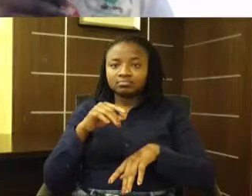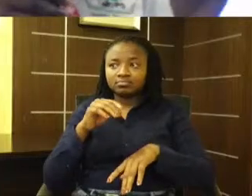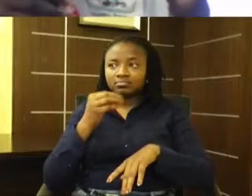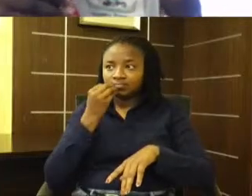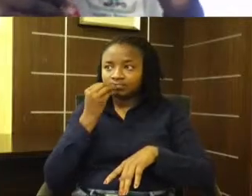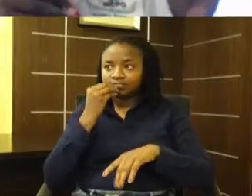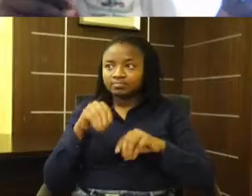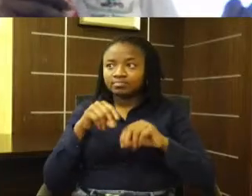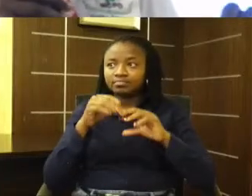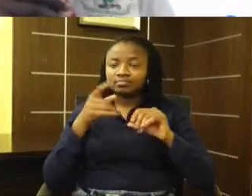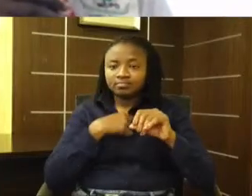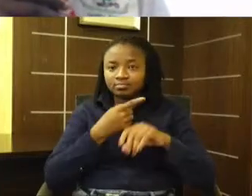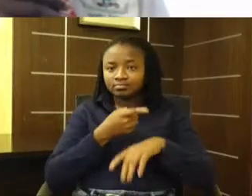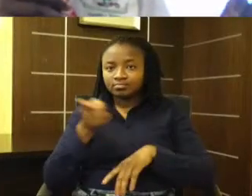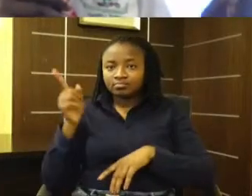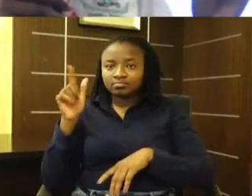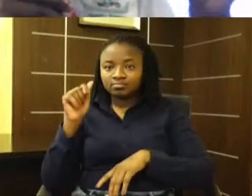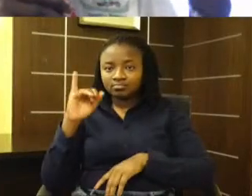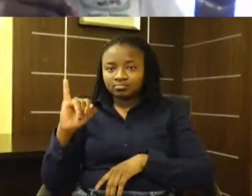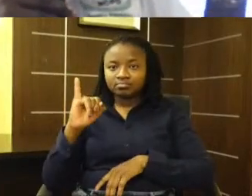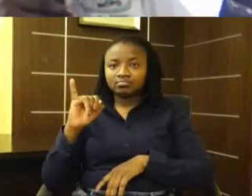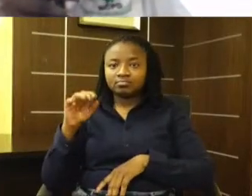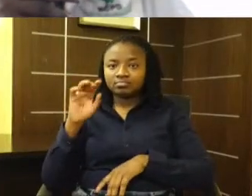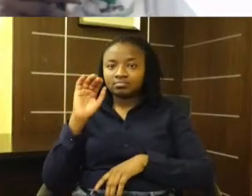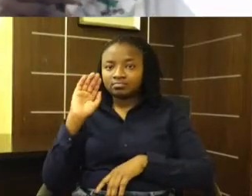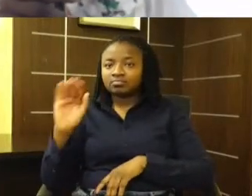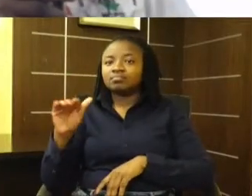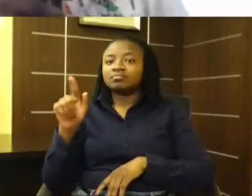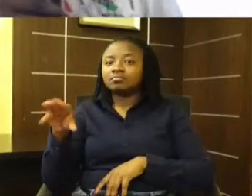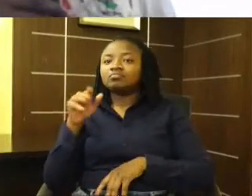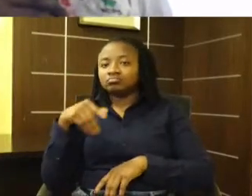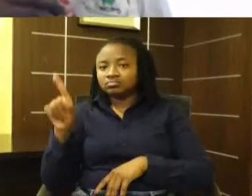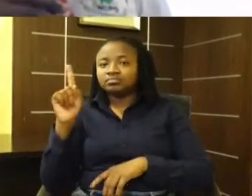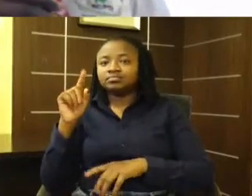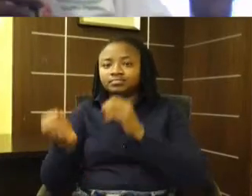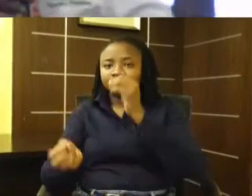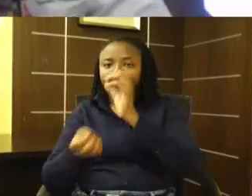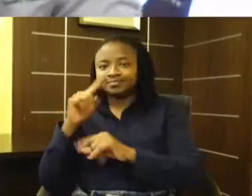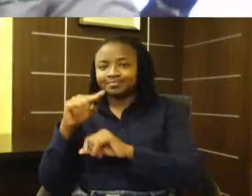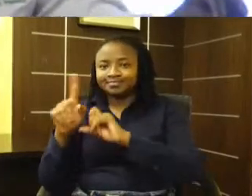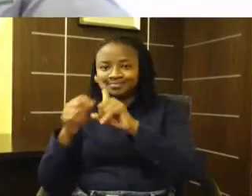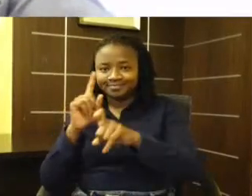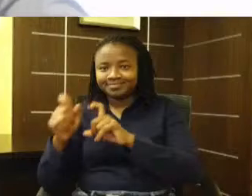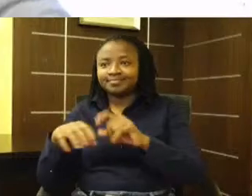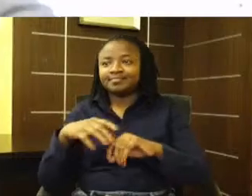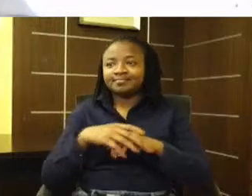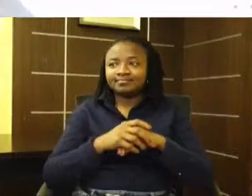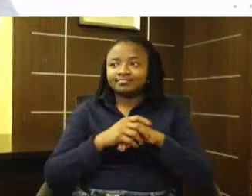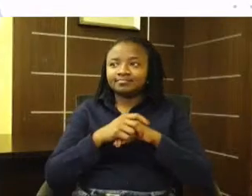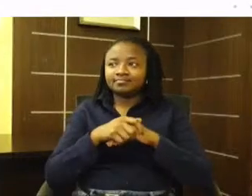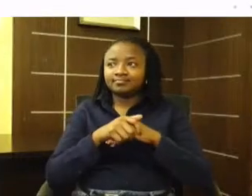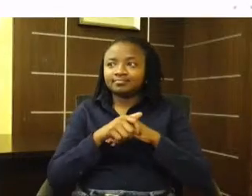Alienda kwa artificial intelligence, akaiambia ifanye hivyo. Ikafanya hivyo.